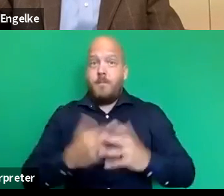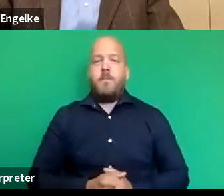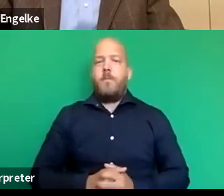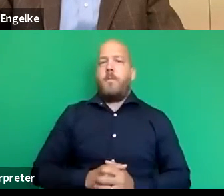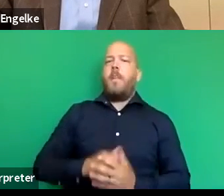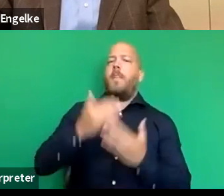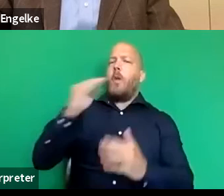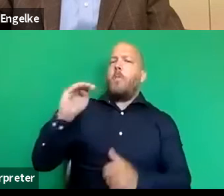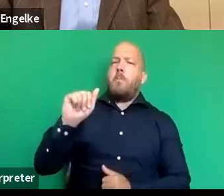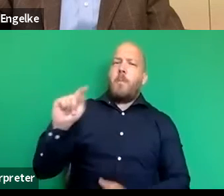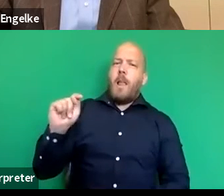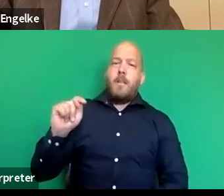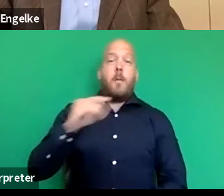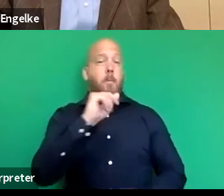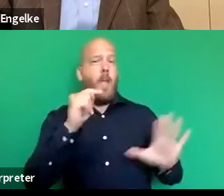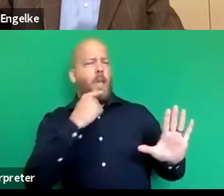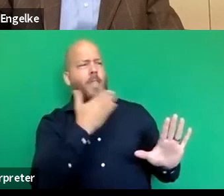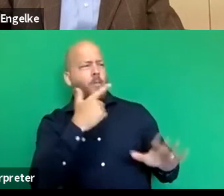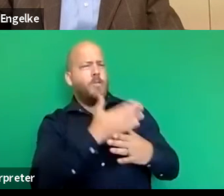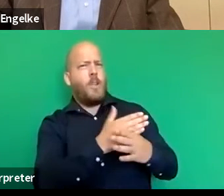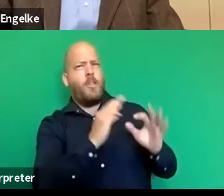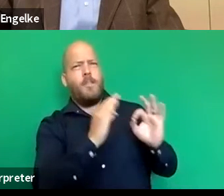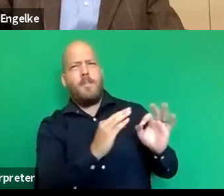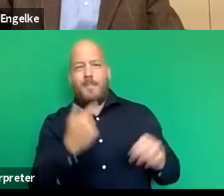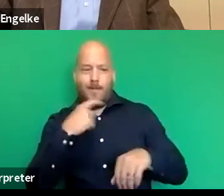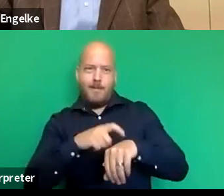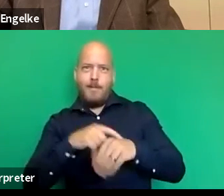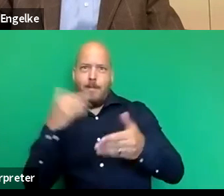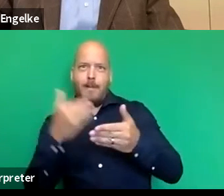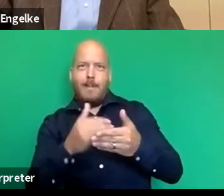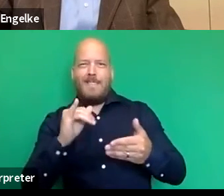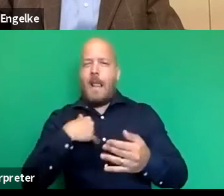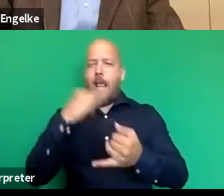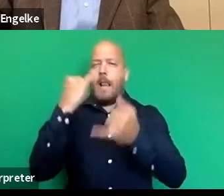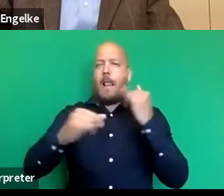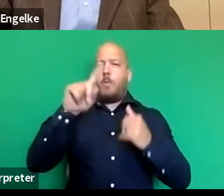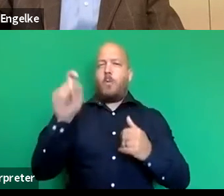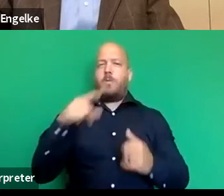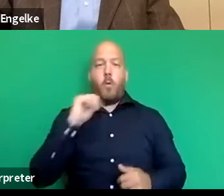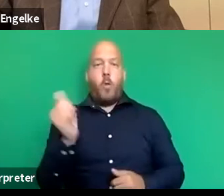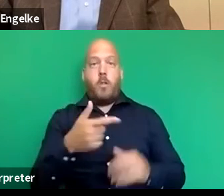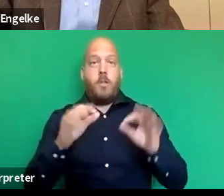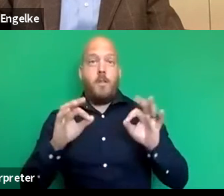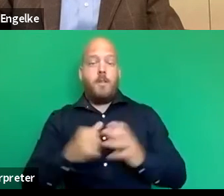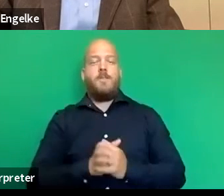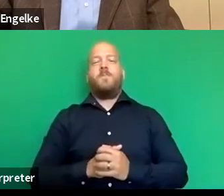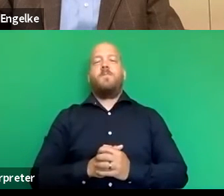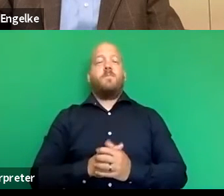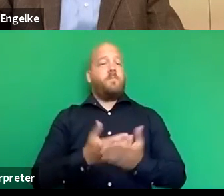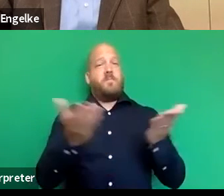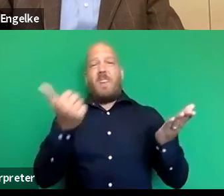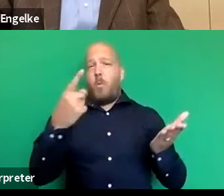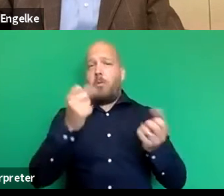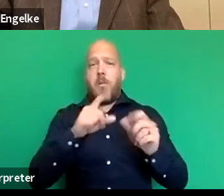the hour and we're at the very last question. The last question is for everybody. What does the future hold for